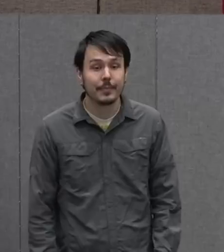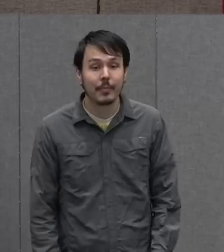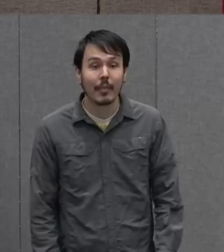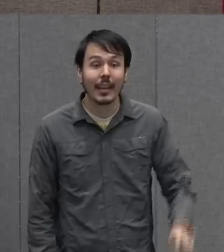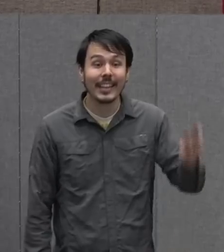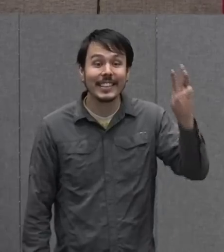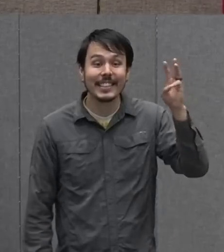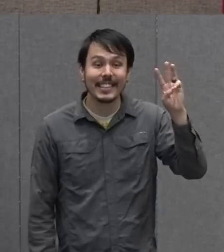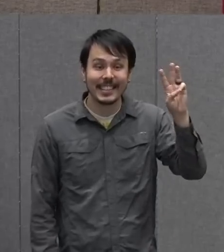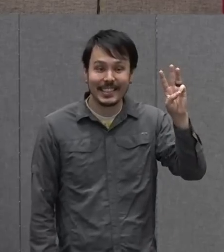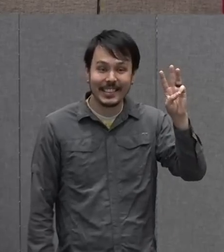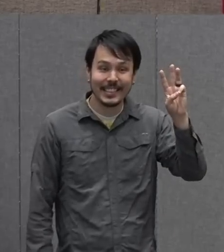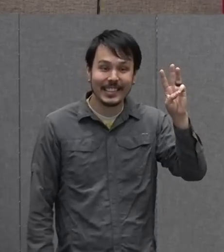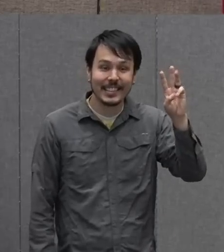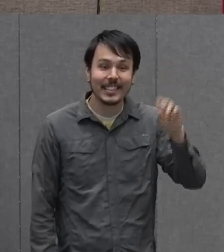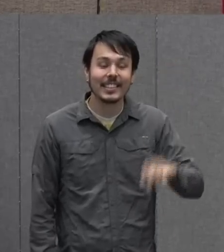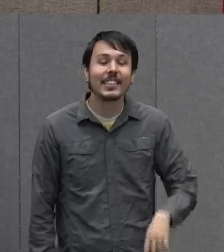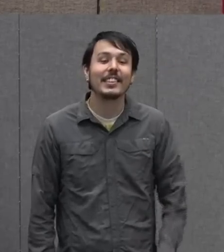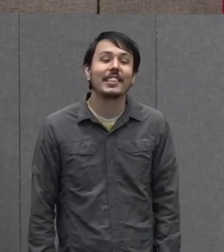16,